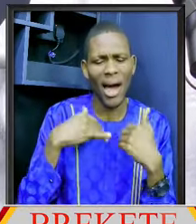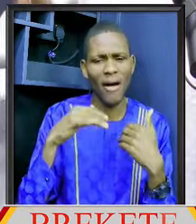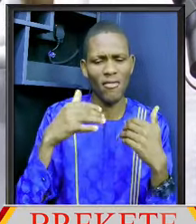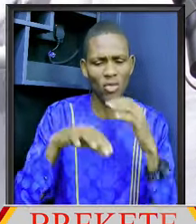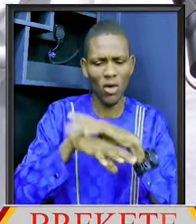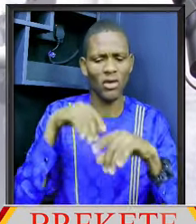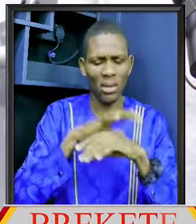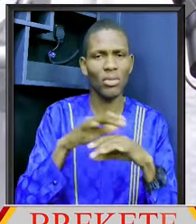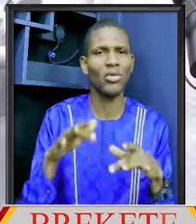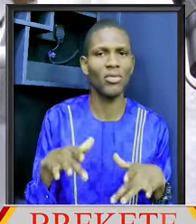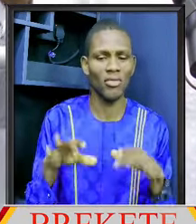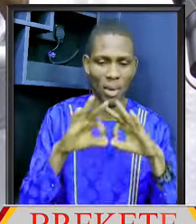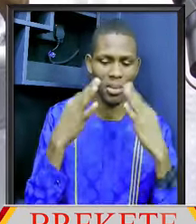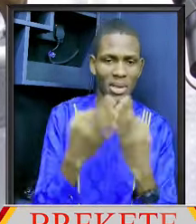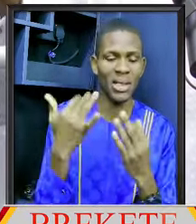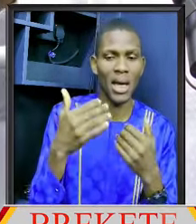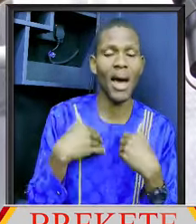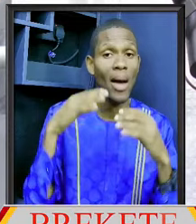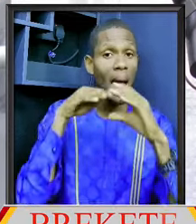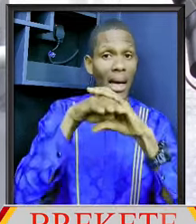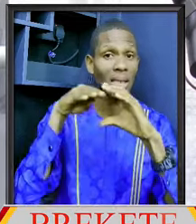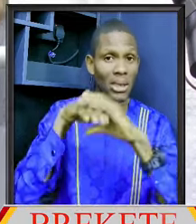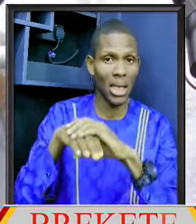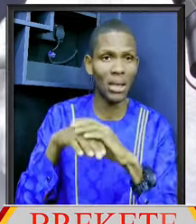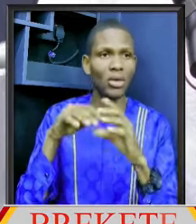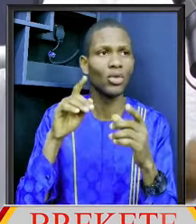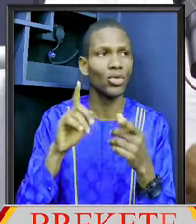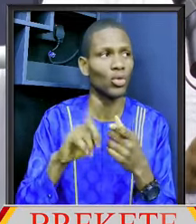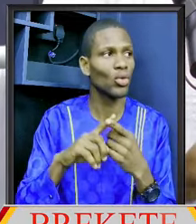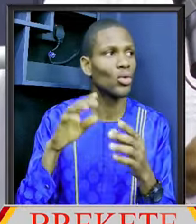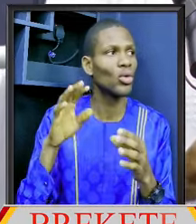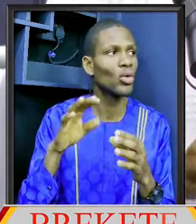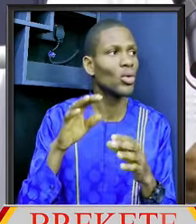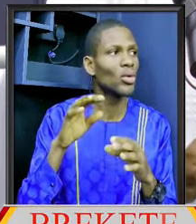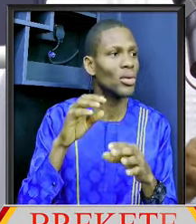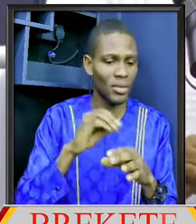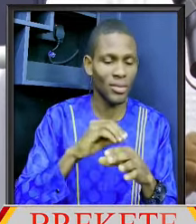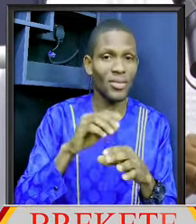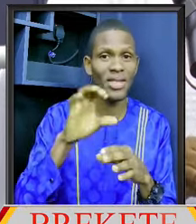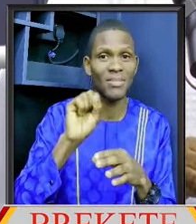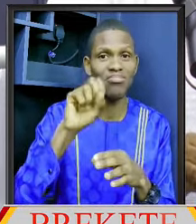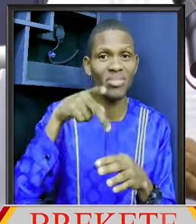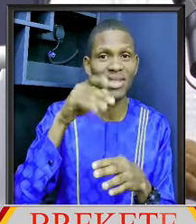comfortable family. They have access to this spirit.